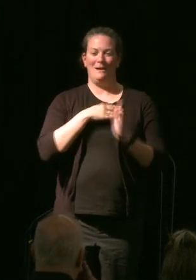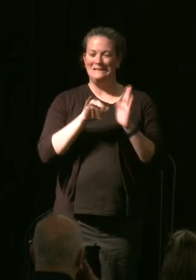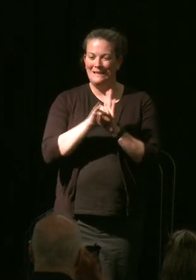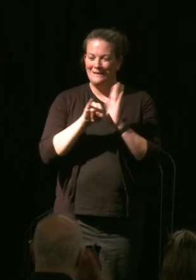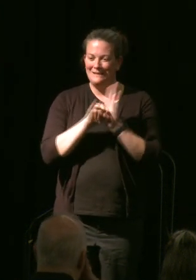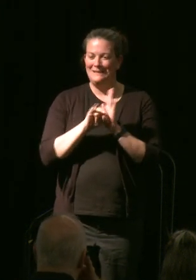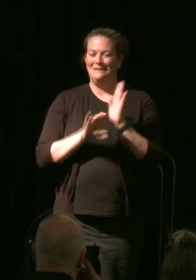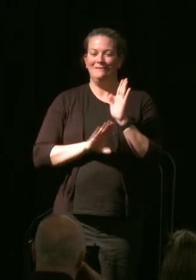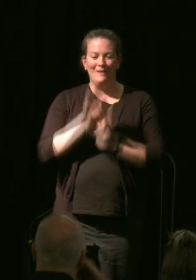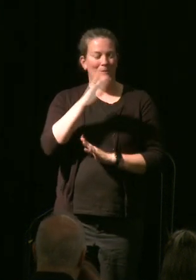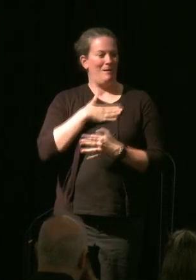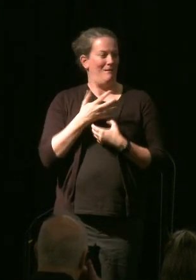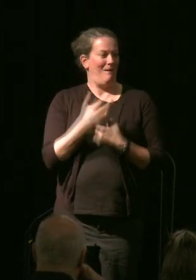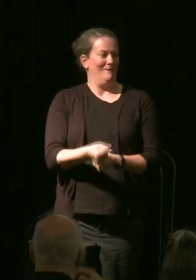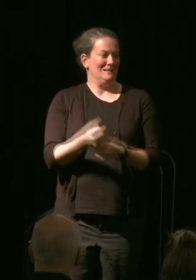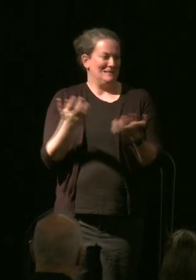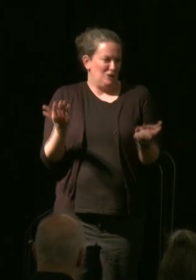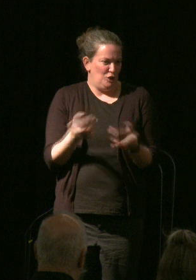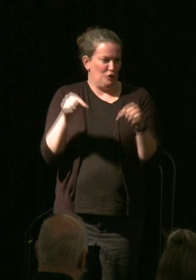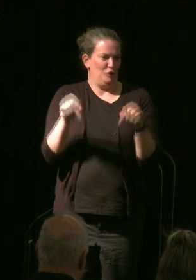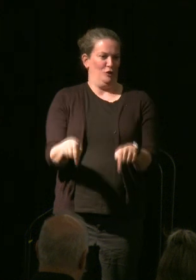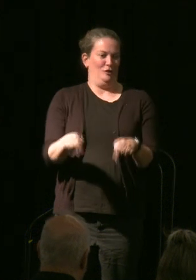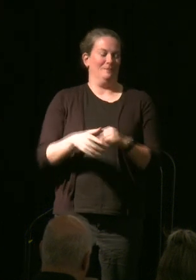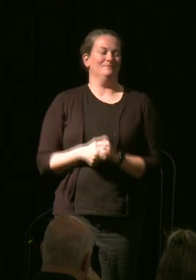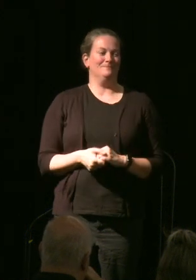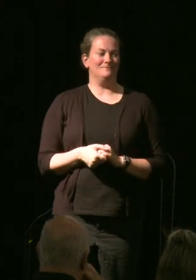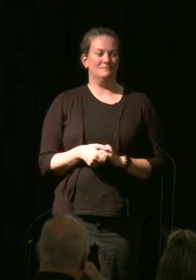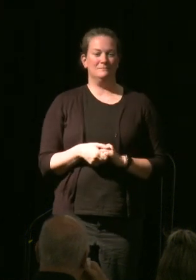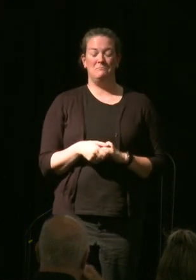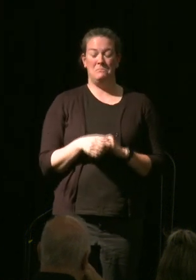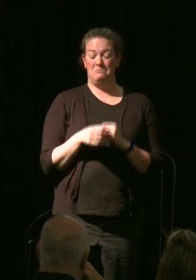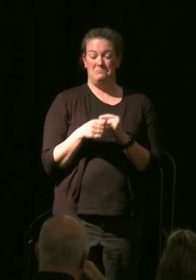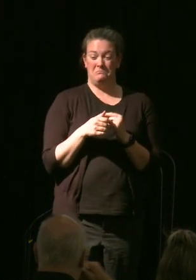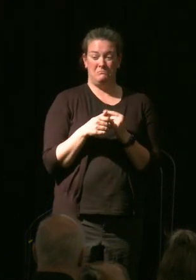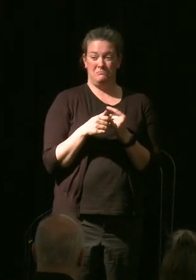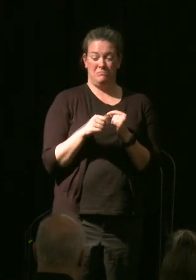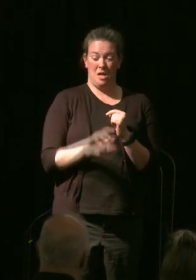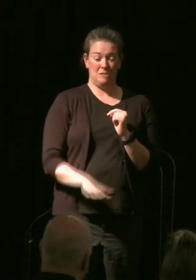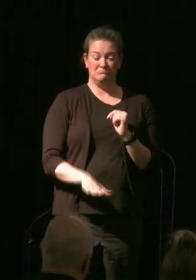develop. And that was in not seeing myself as someone who had to